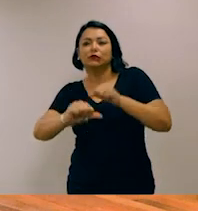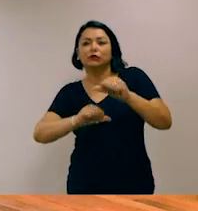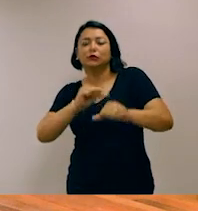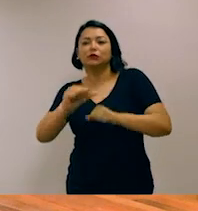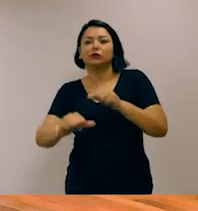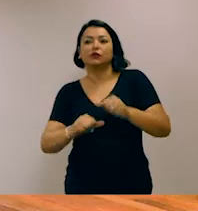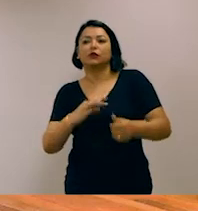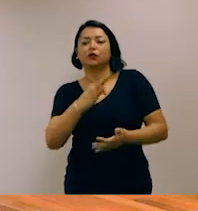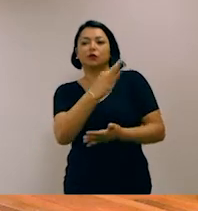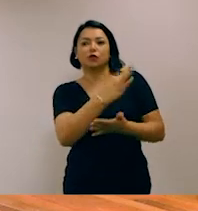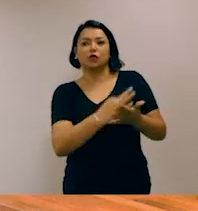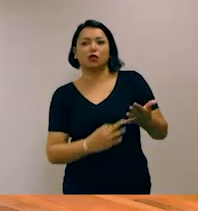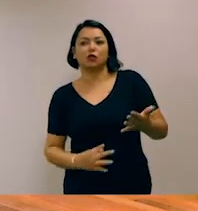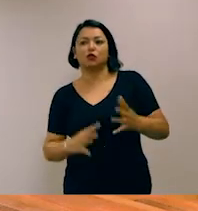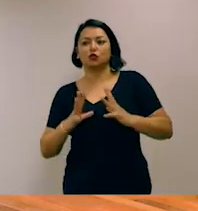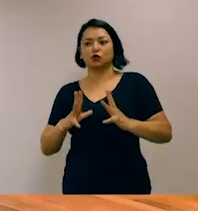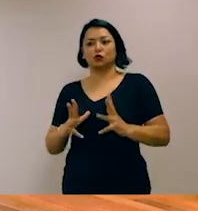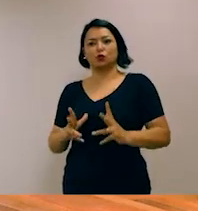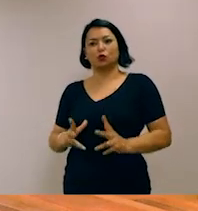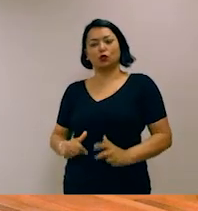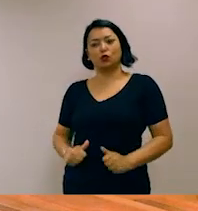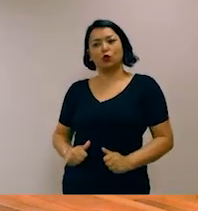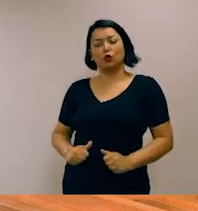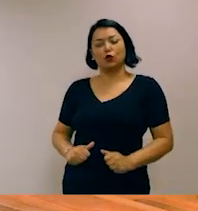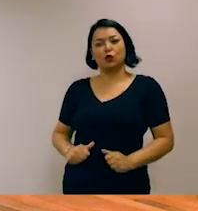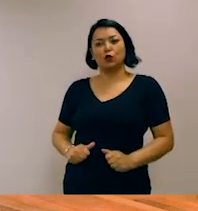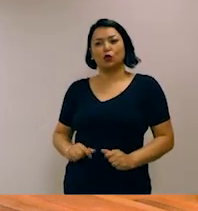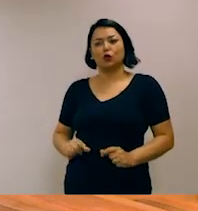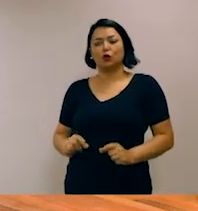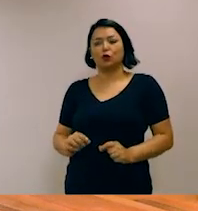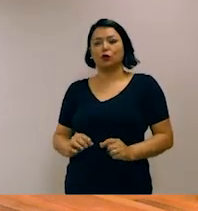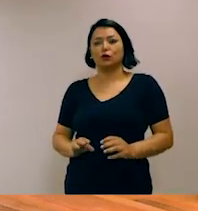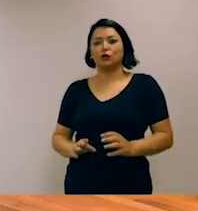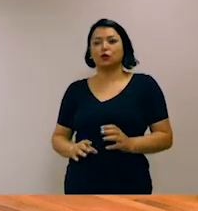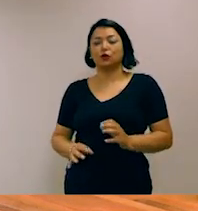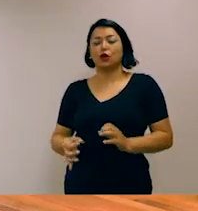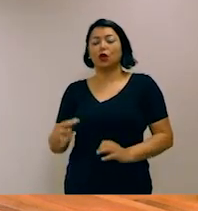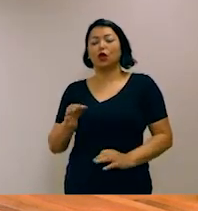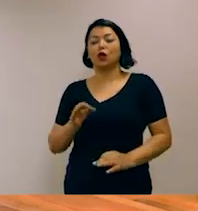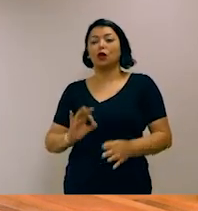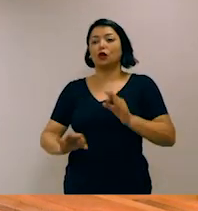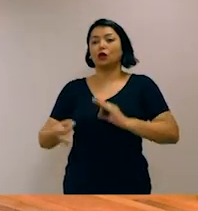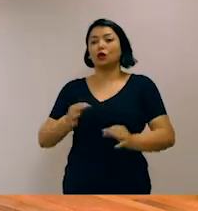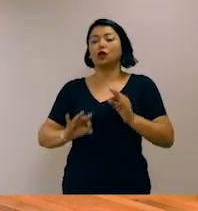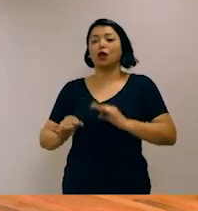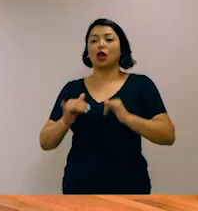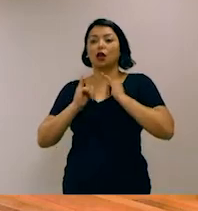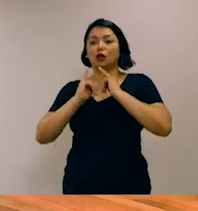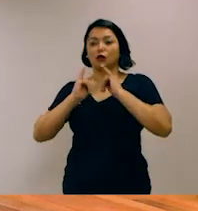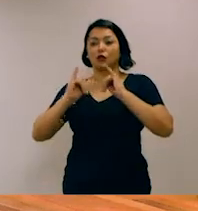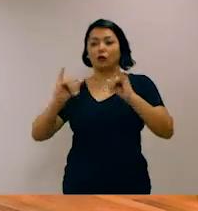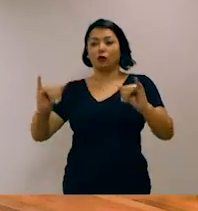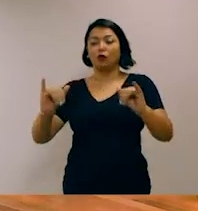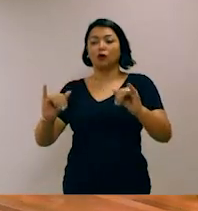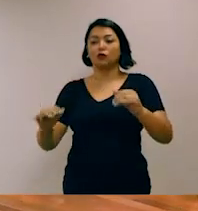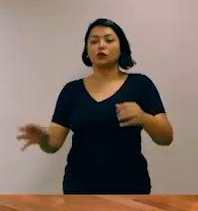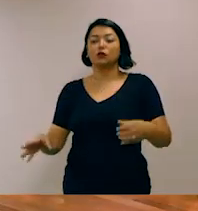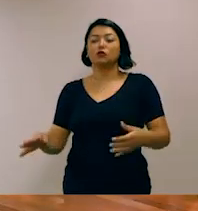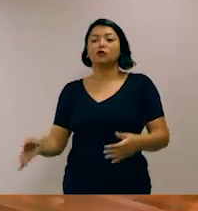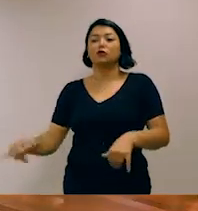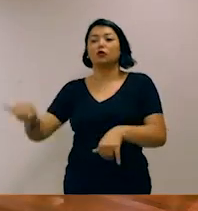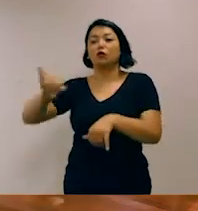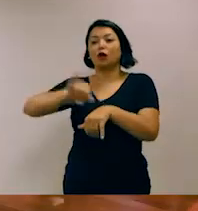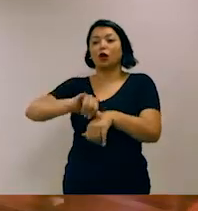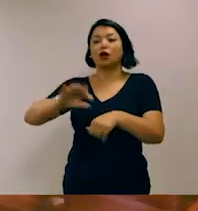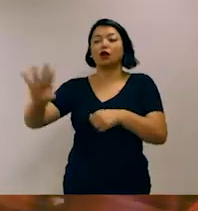process so that I can find the text and find the description of the